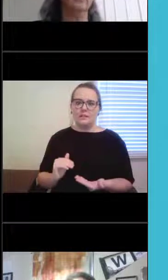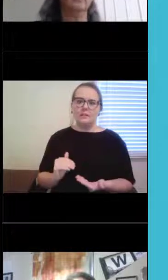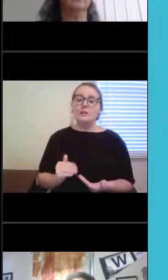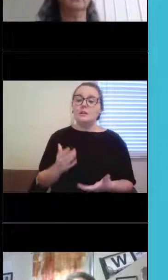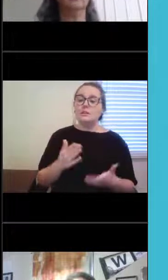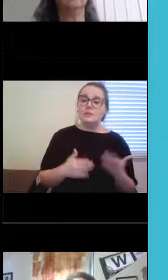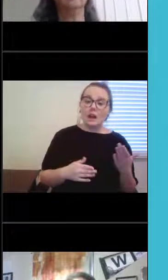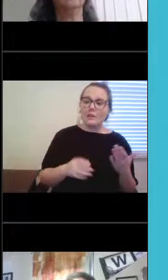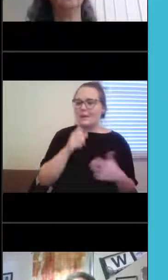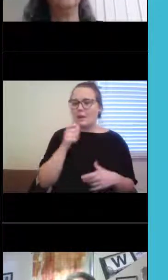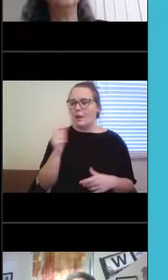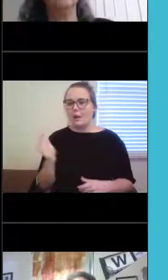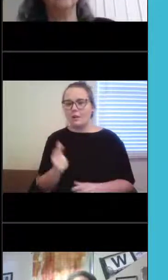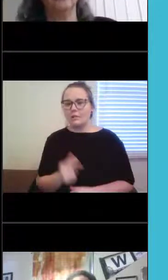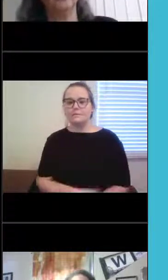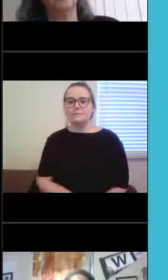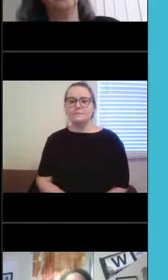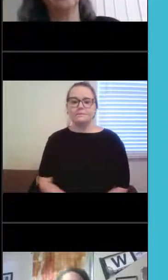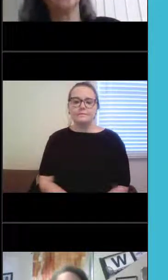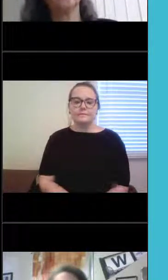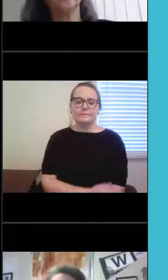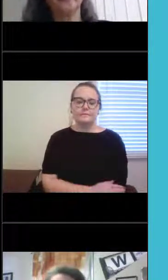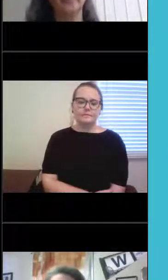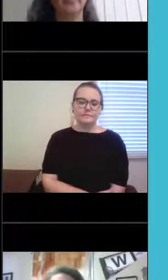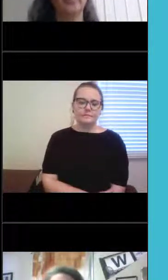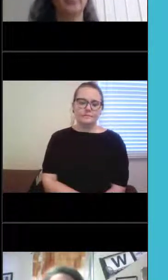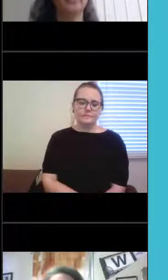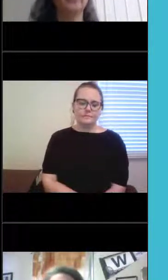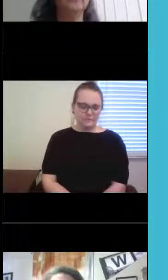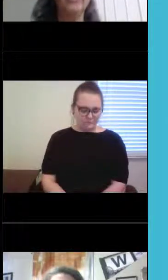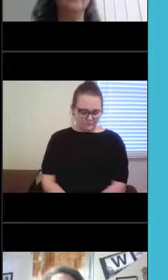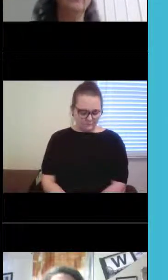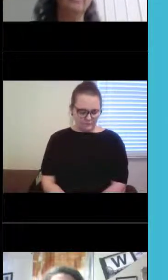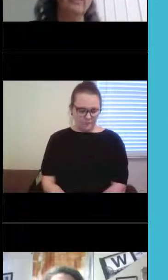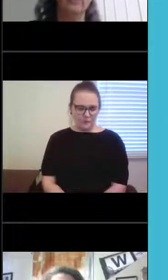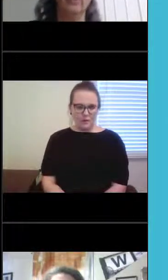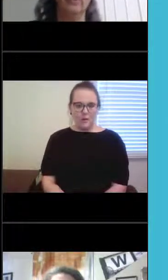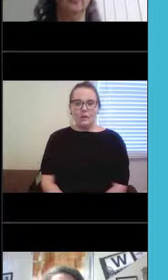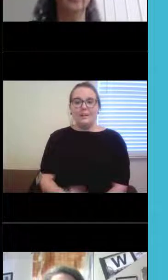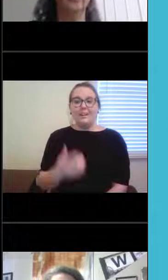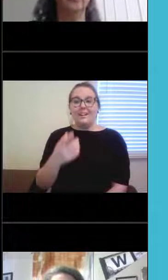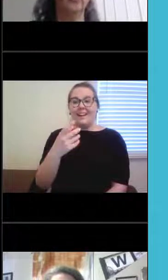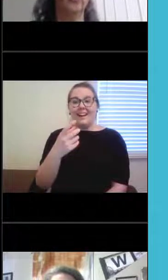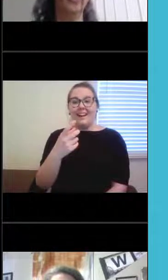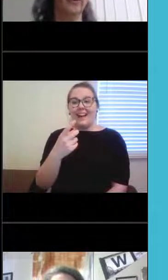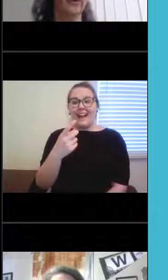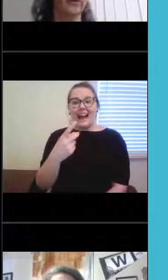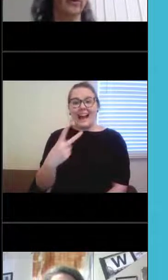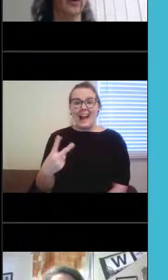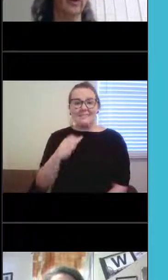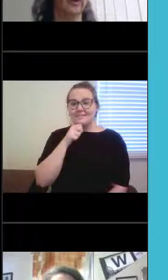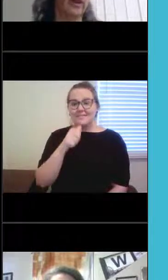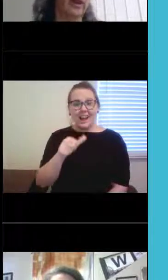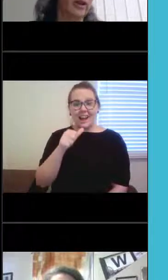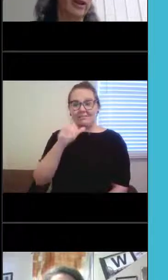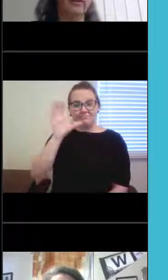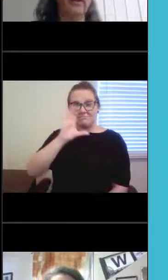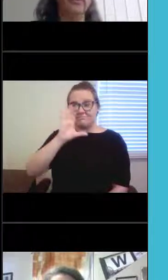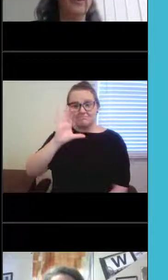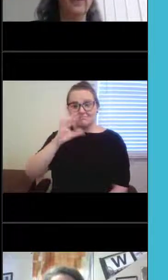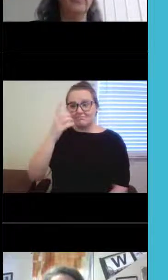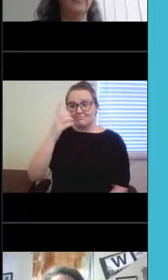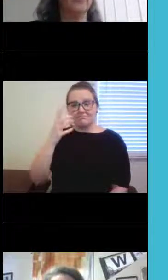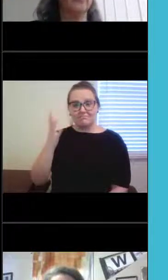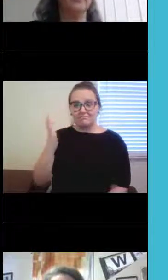all, did seek help. But almost half didn't seek help to cope with the disclosure.